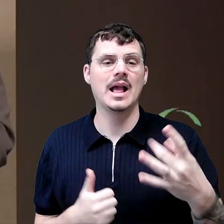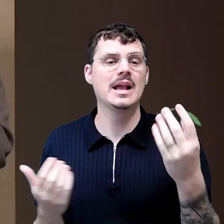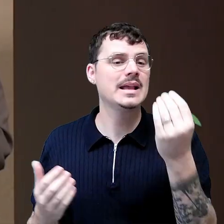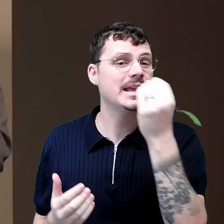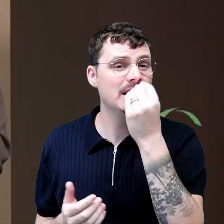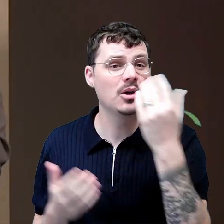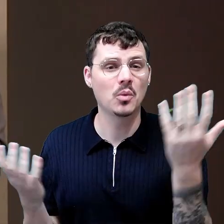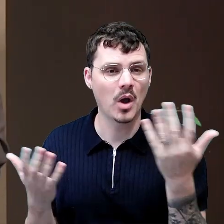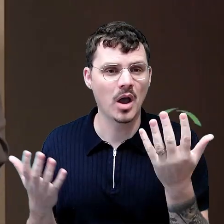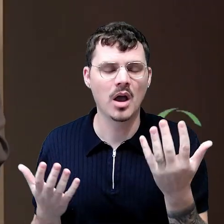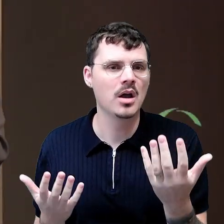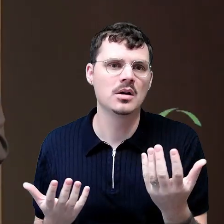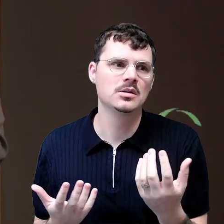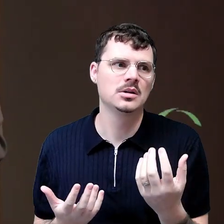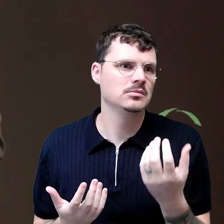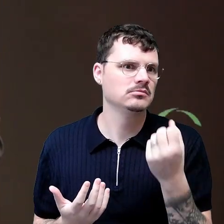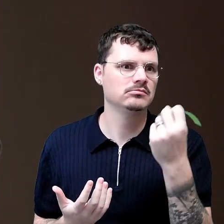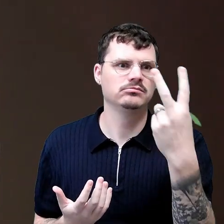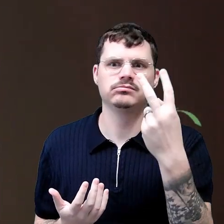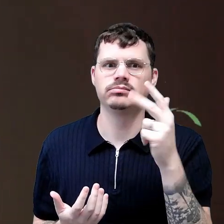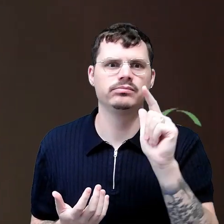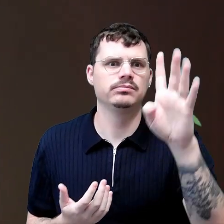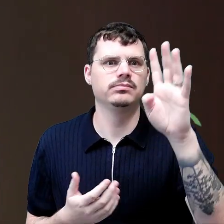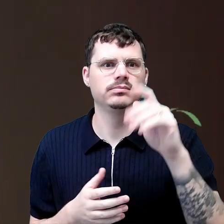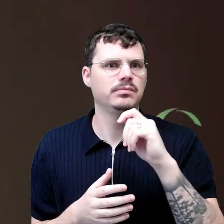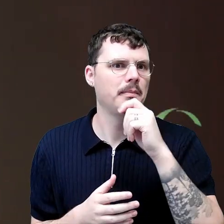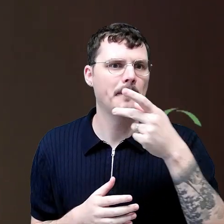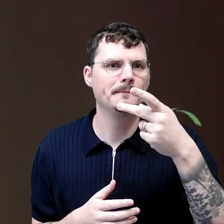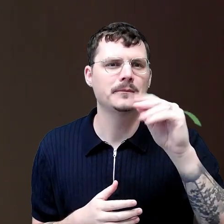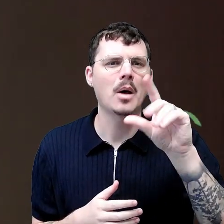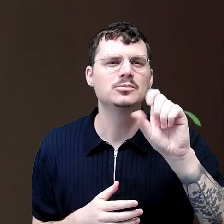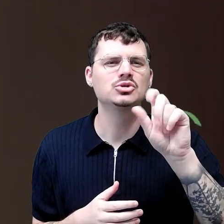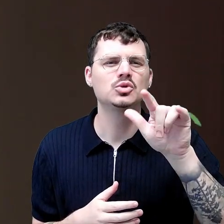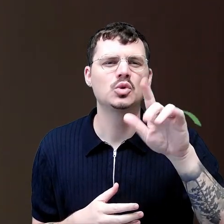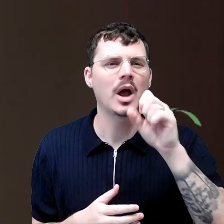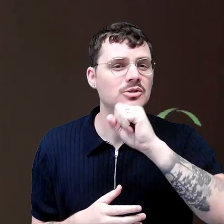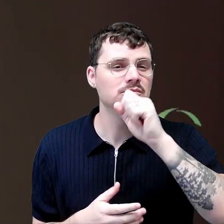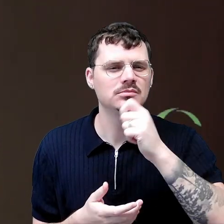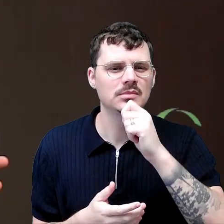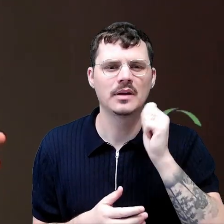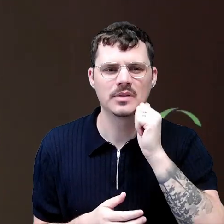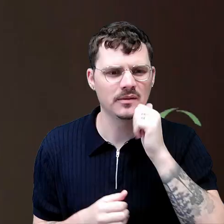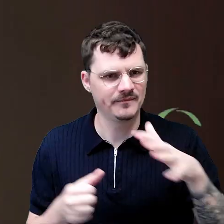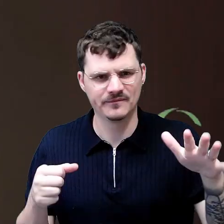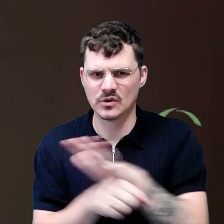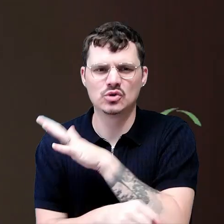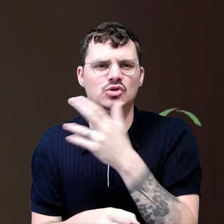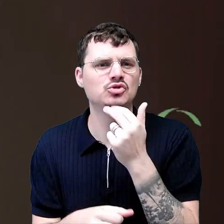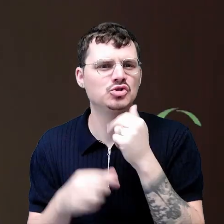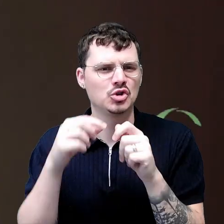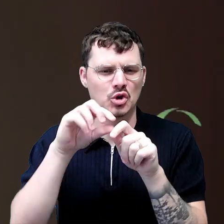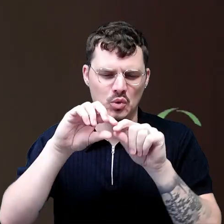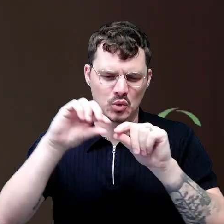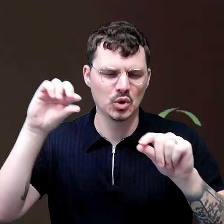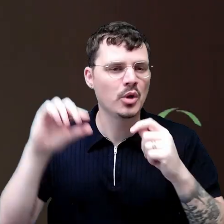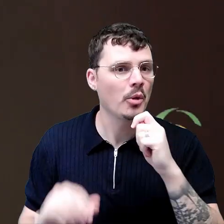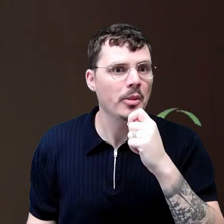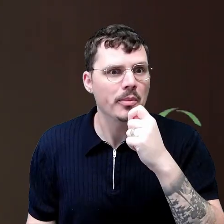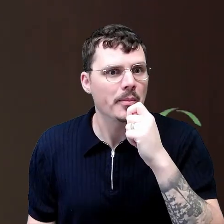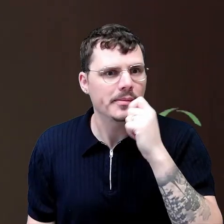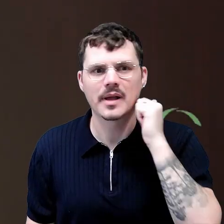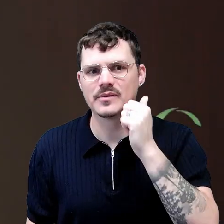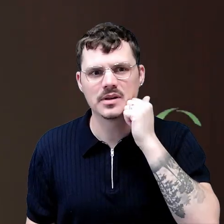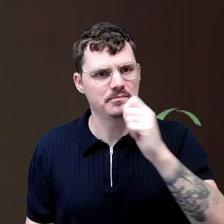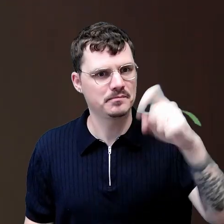eat dozens of popsicles a day, like dozens and dozens, full sugar popsicles. And of